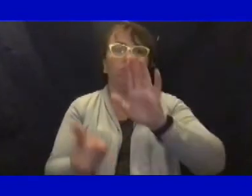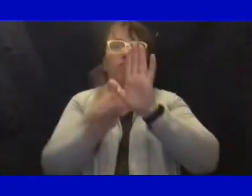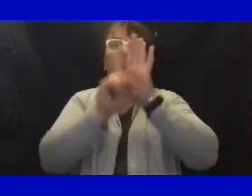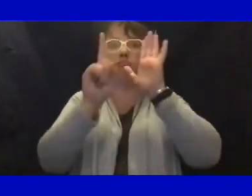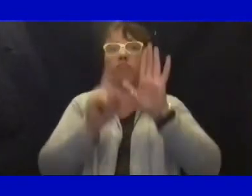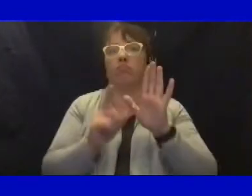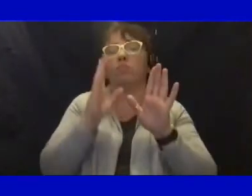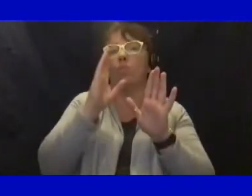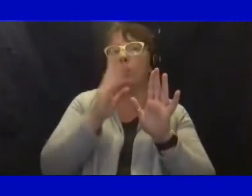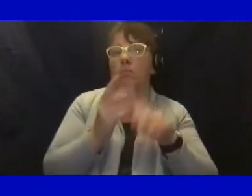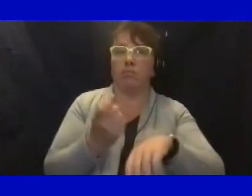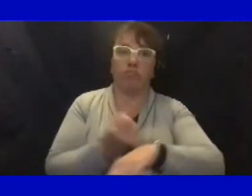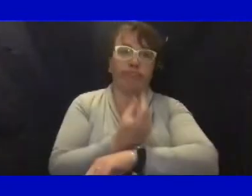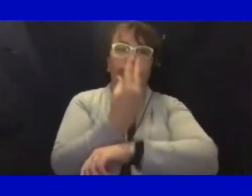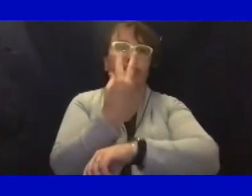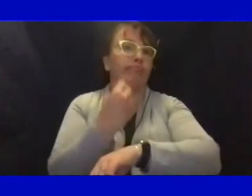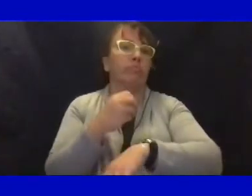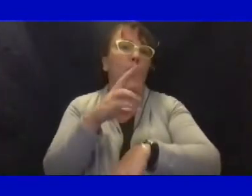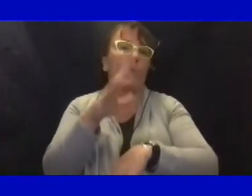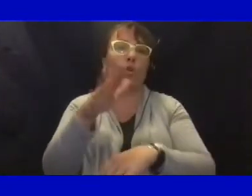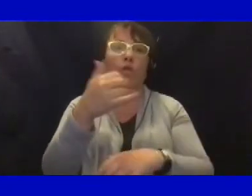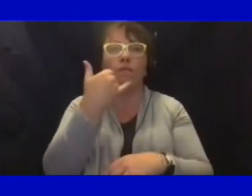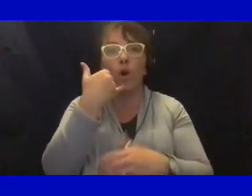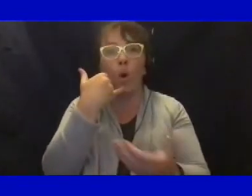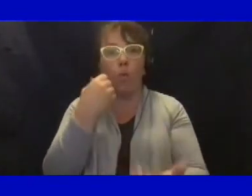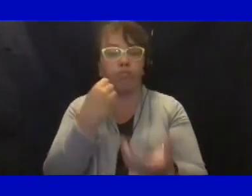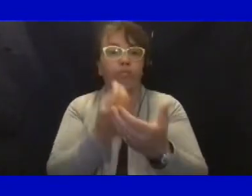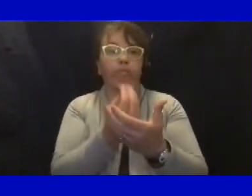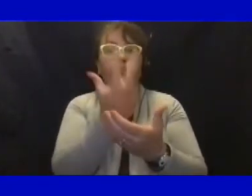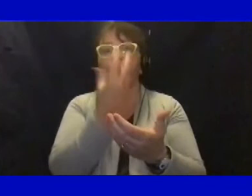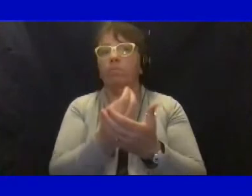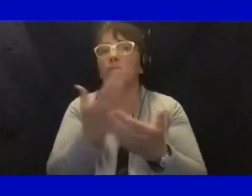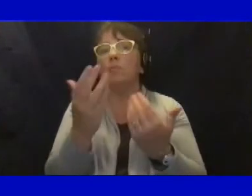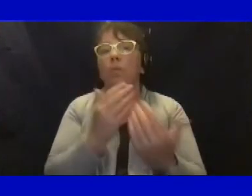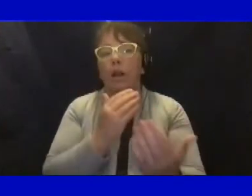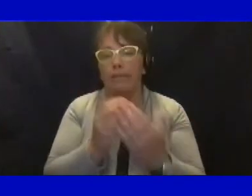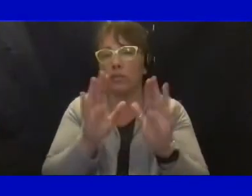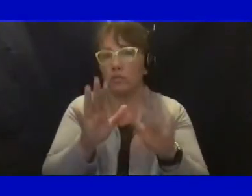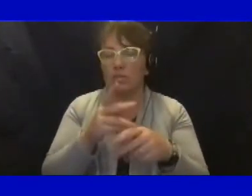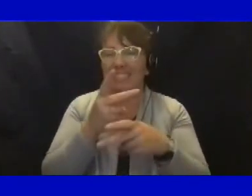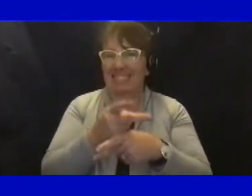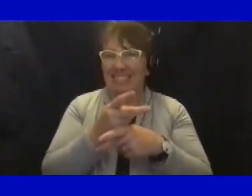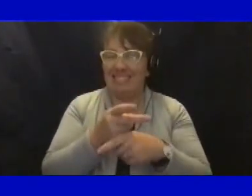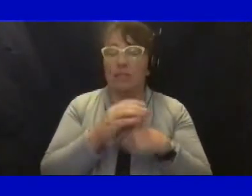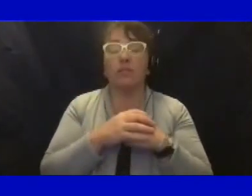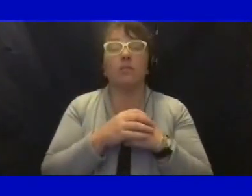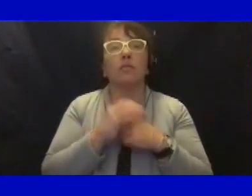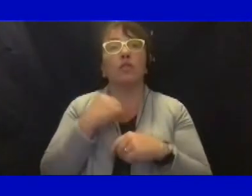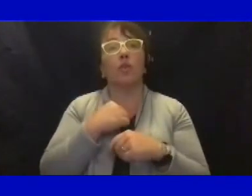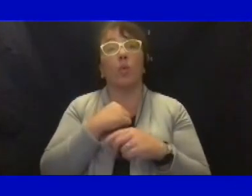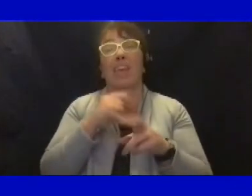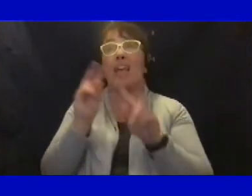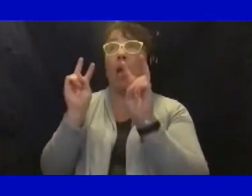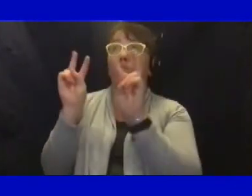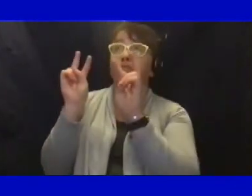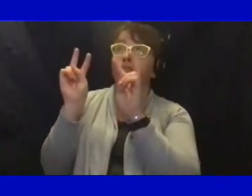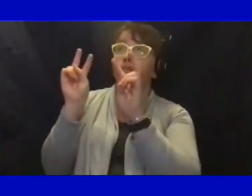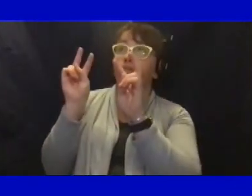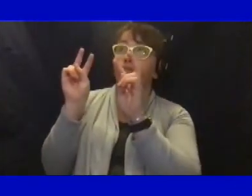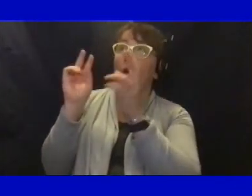Weather Service. So our job is to monitor the weather. Basically 24/7 we're monitoring the